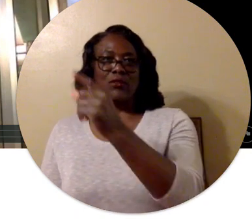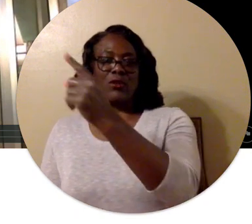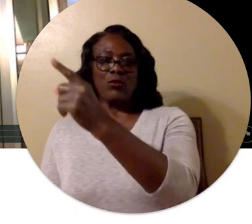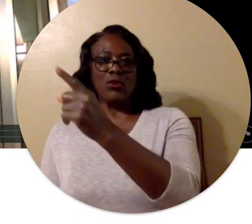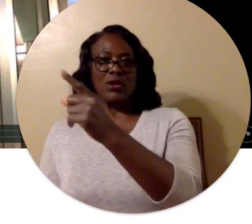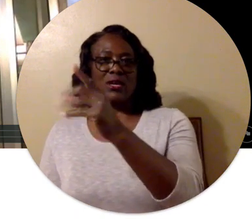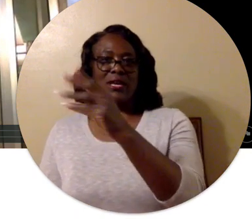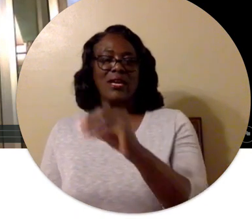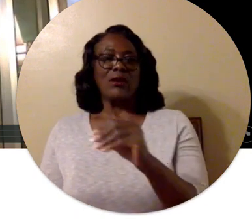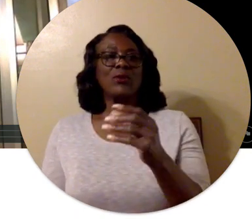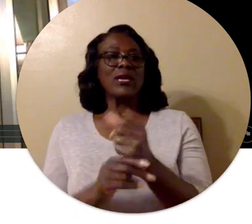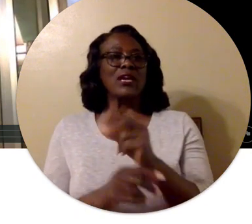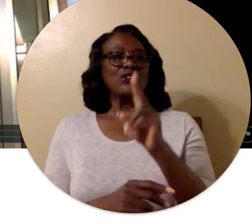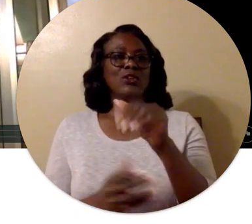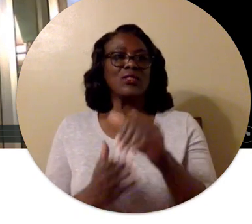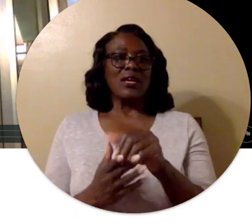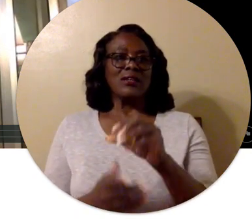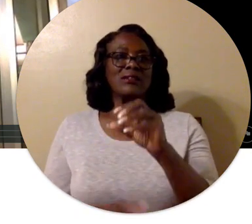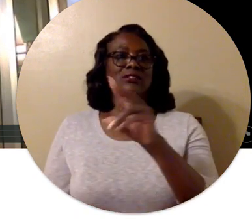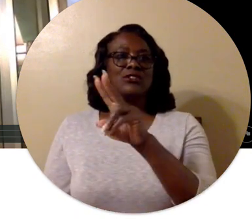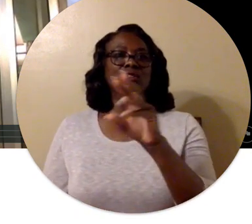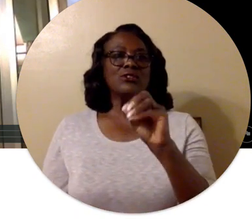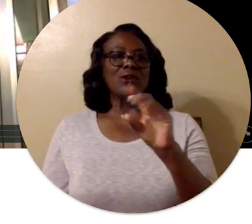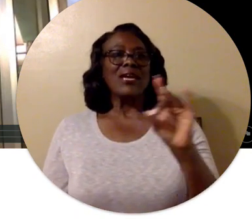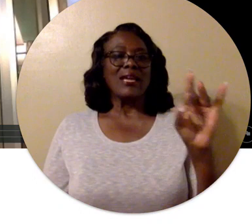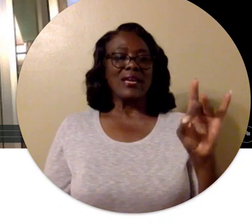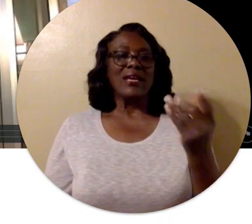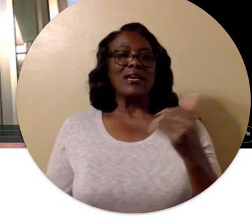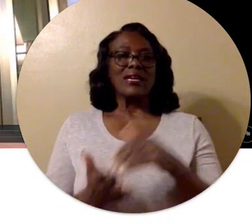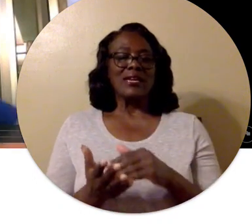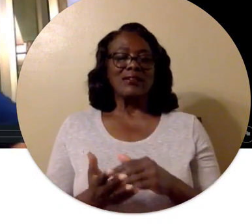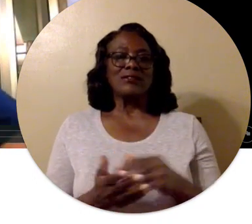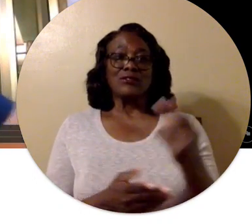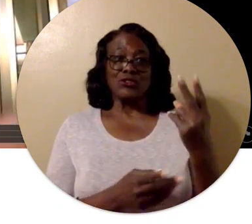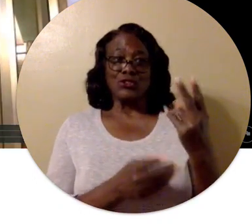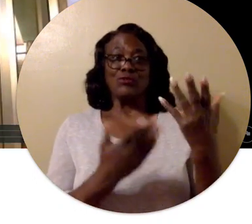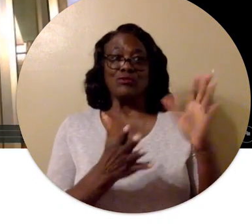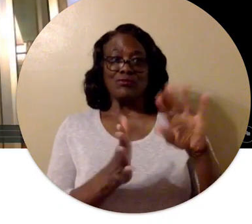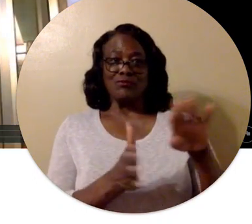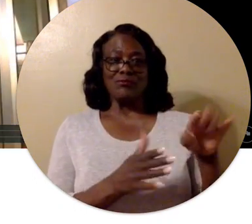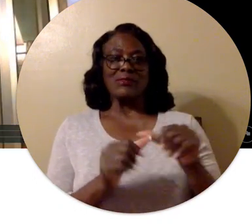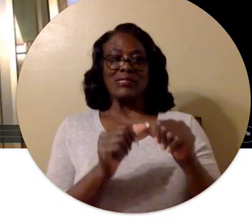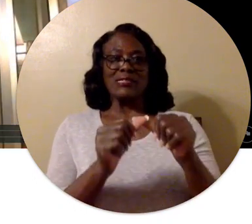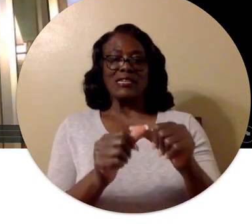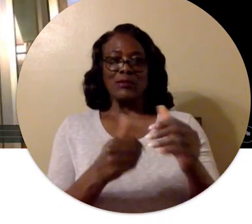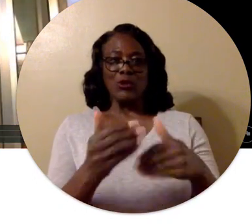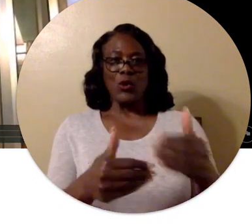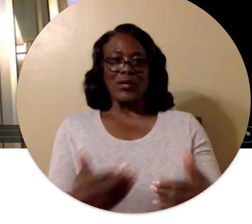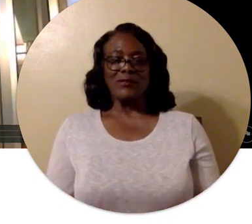And we get 2088 again. So we're 2 for 2. Let's keep going.